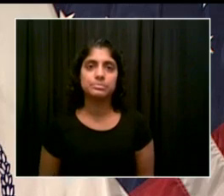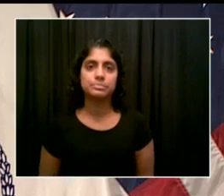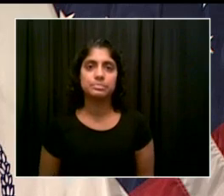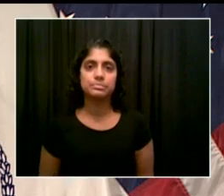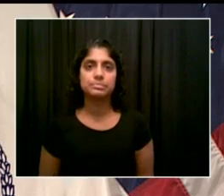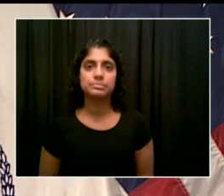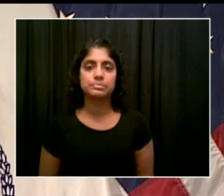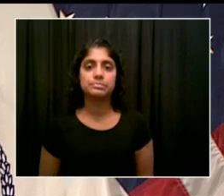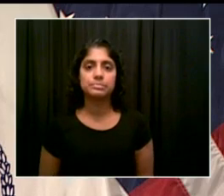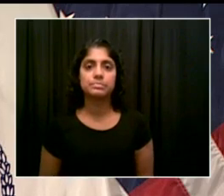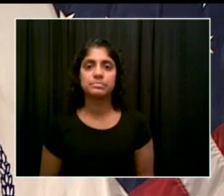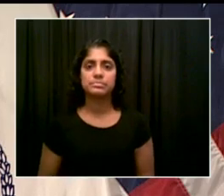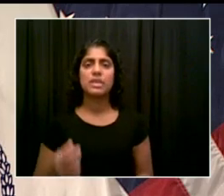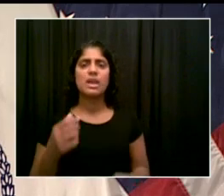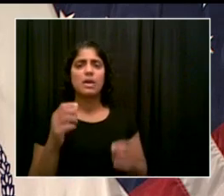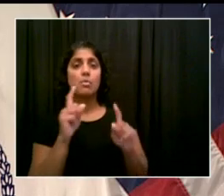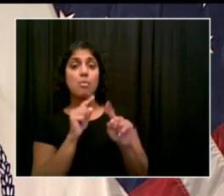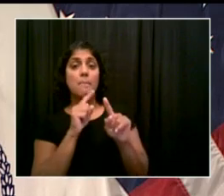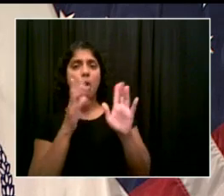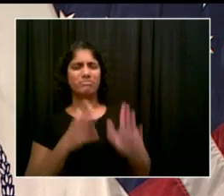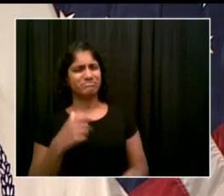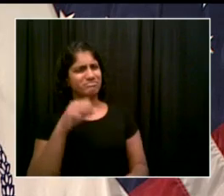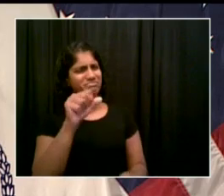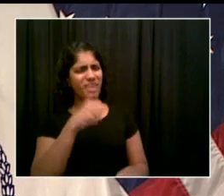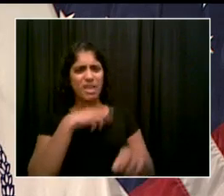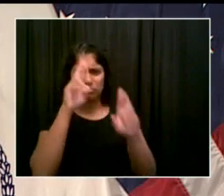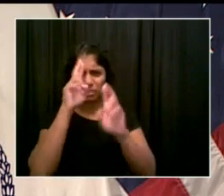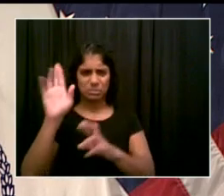The next is Emma Fitzsimmons from the New York Times.